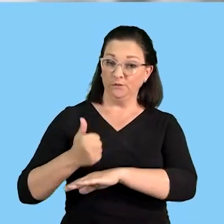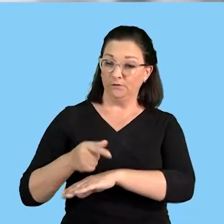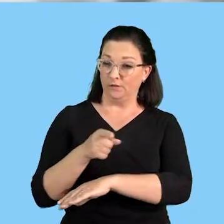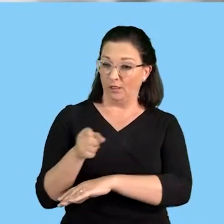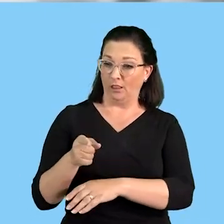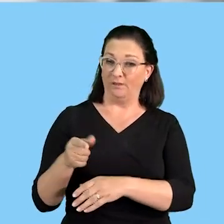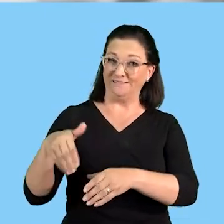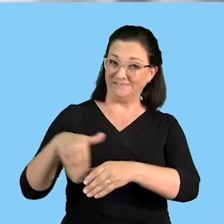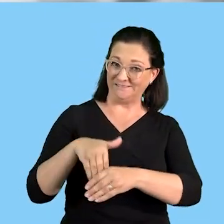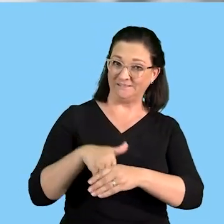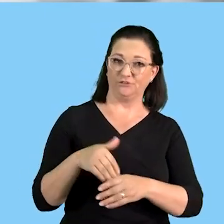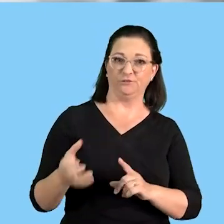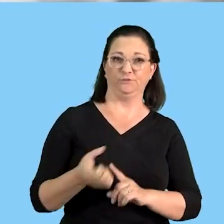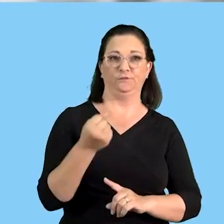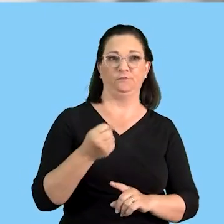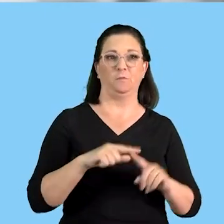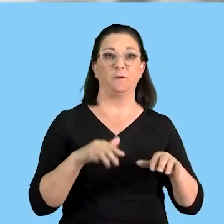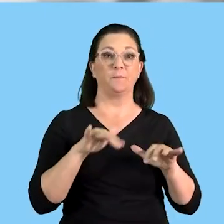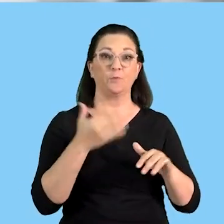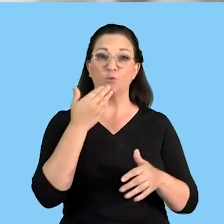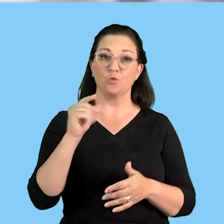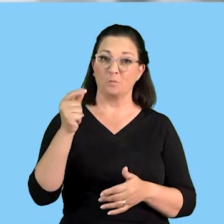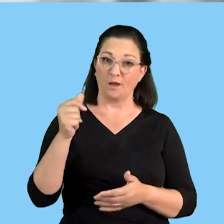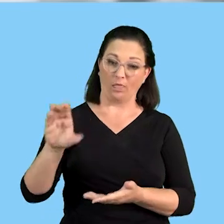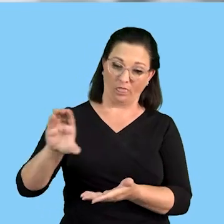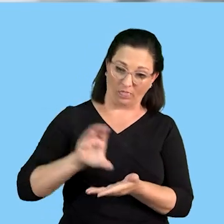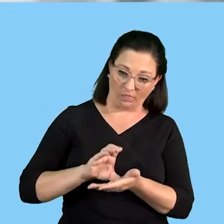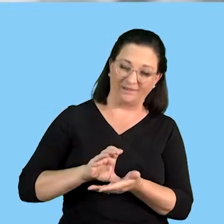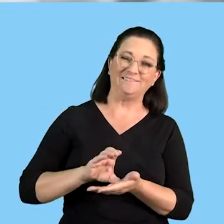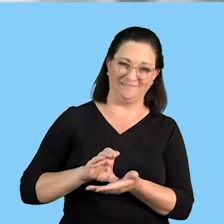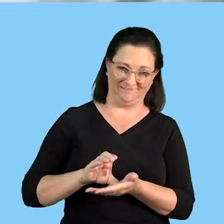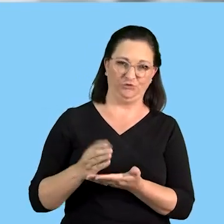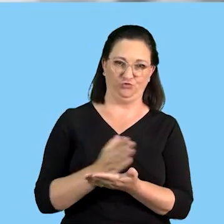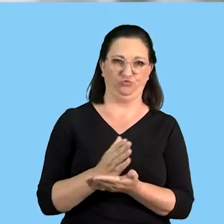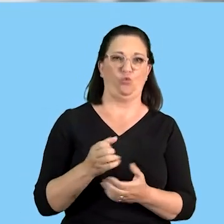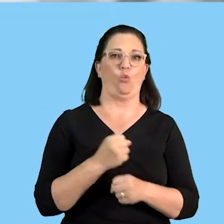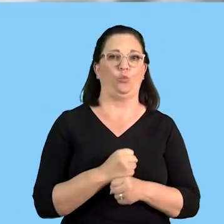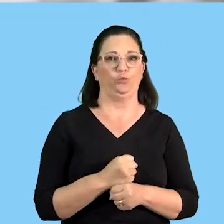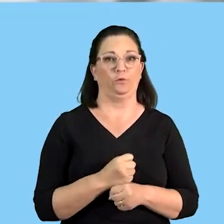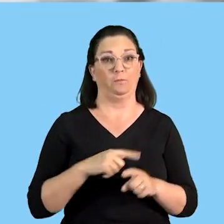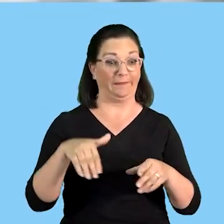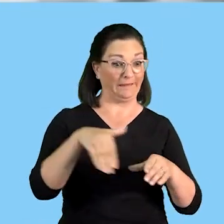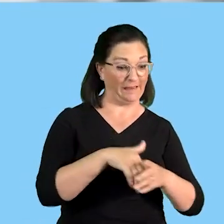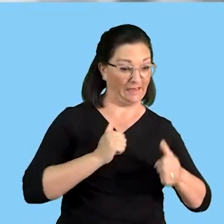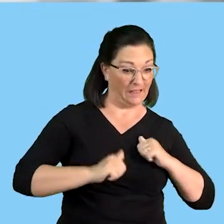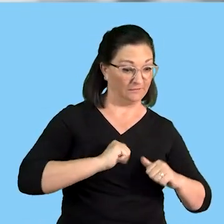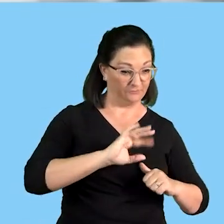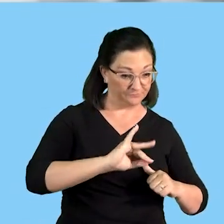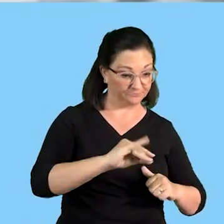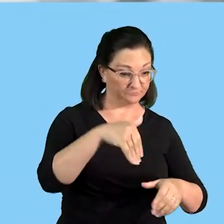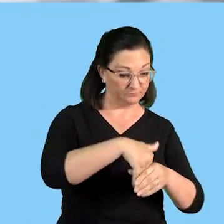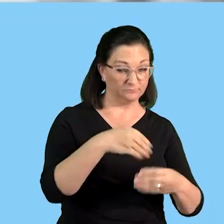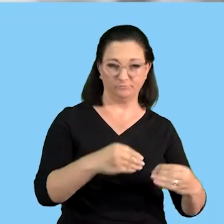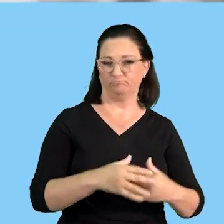is achieved. And remember, shareholders are people who just invest or who put money into the company, but they are not actively involved on